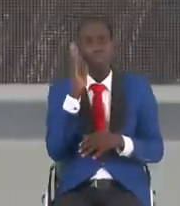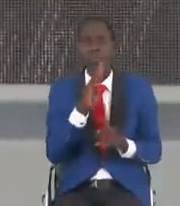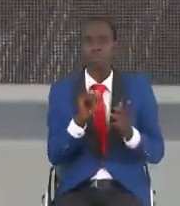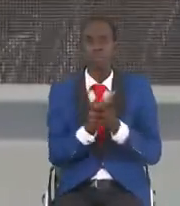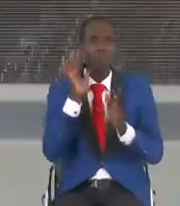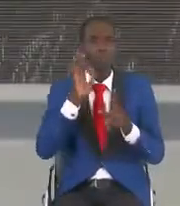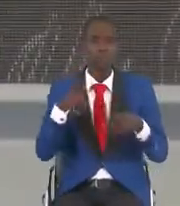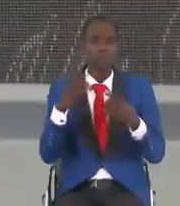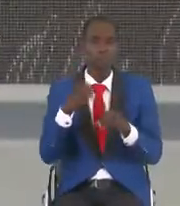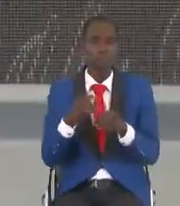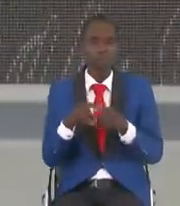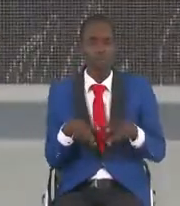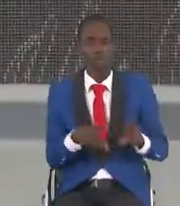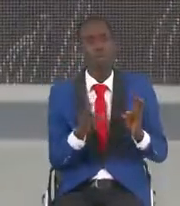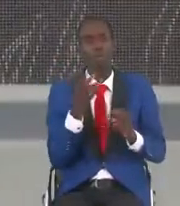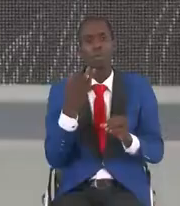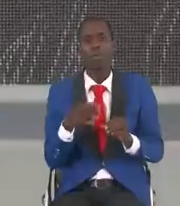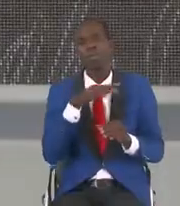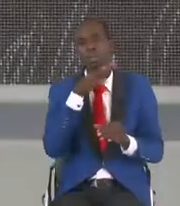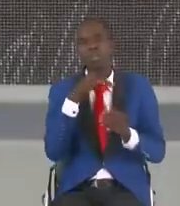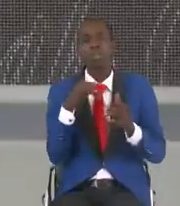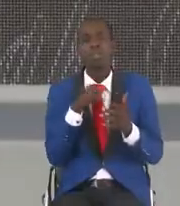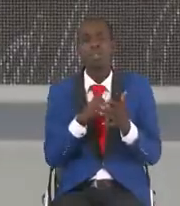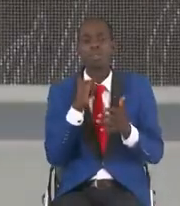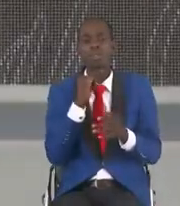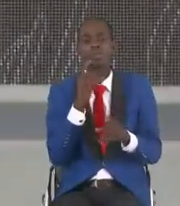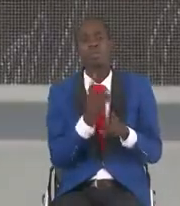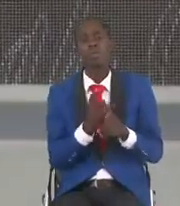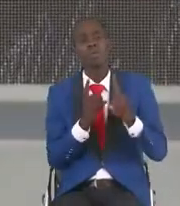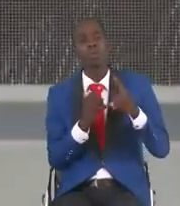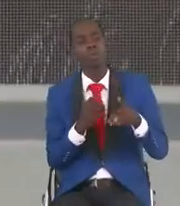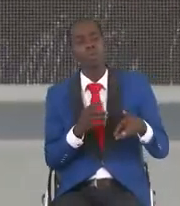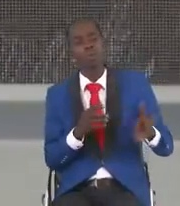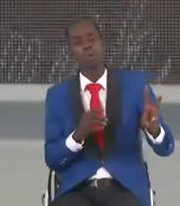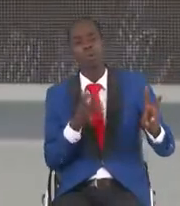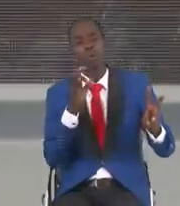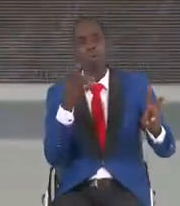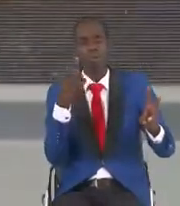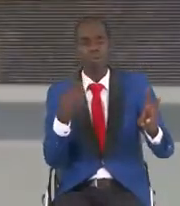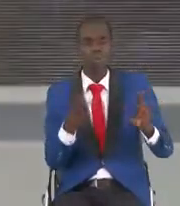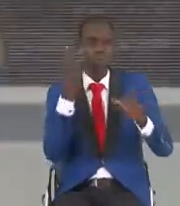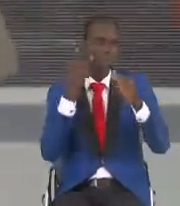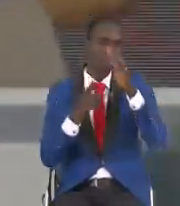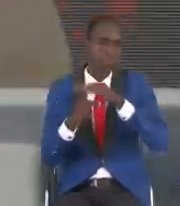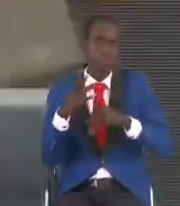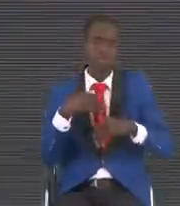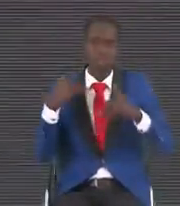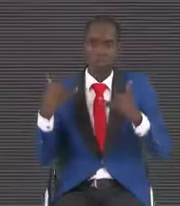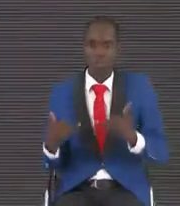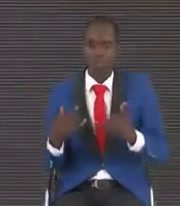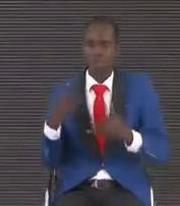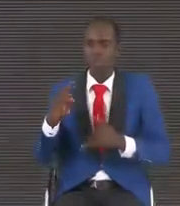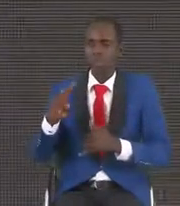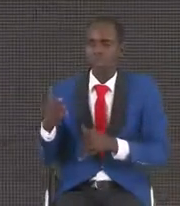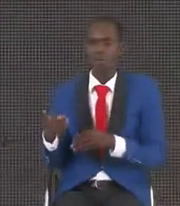of corruption. It's just the one stream of the prophecies of the last days. And now, the second